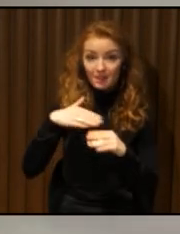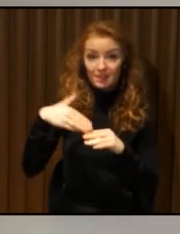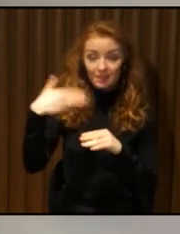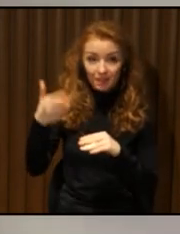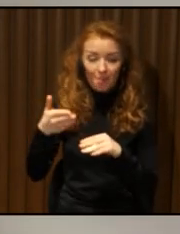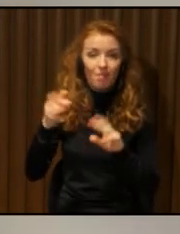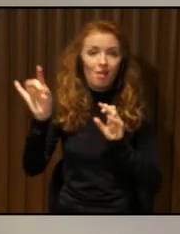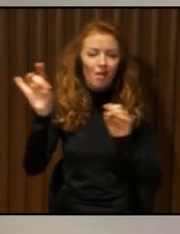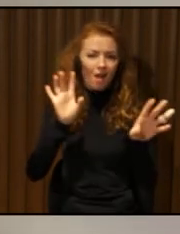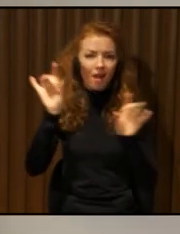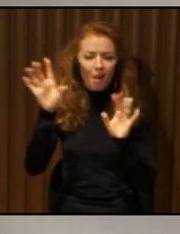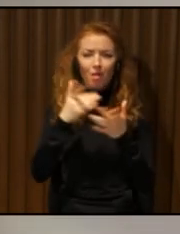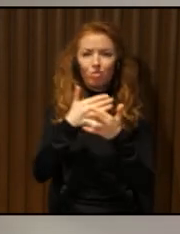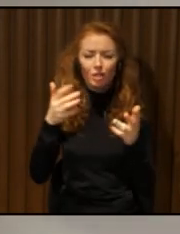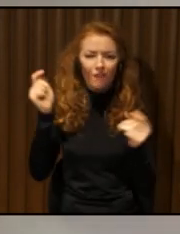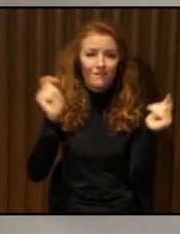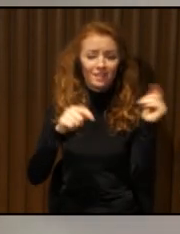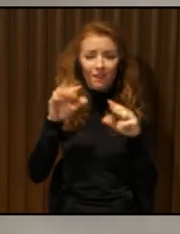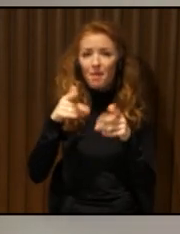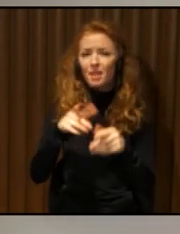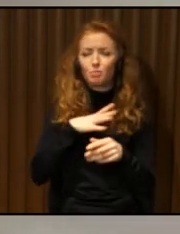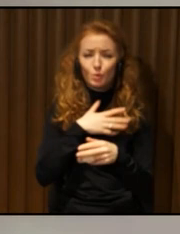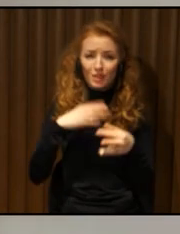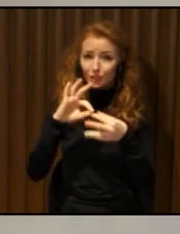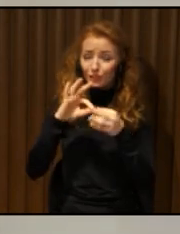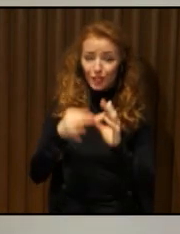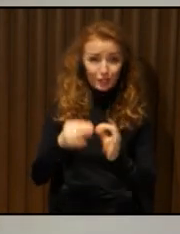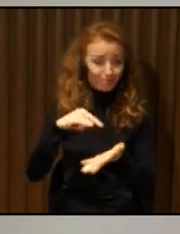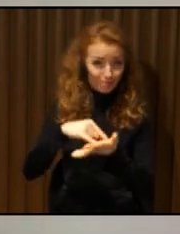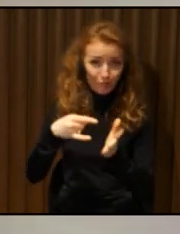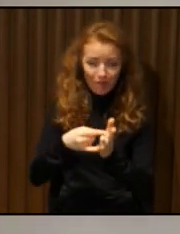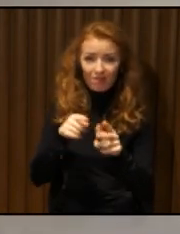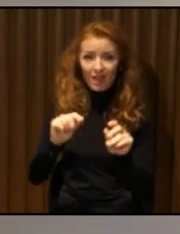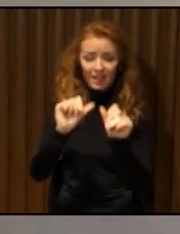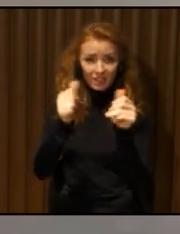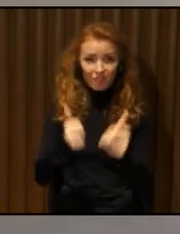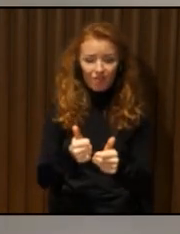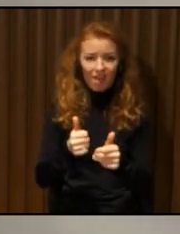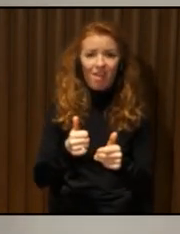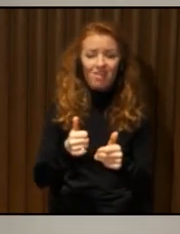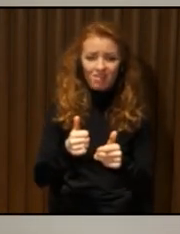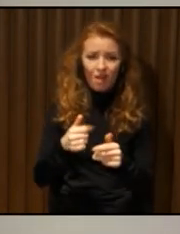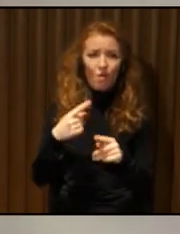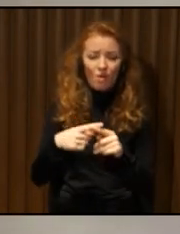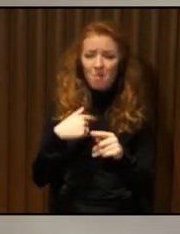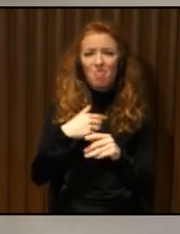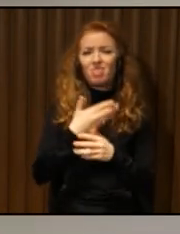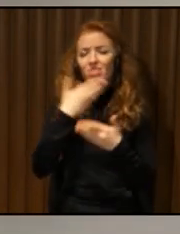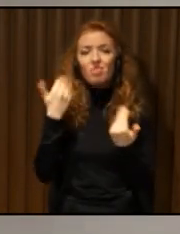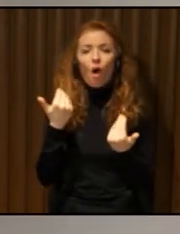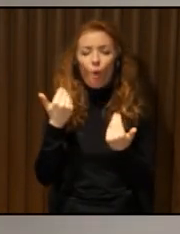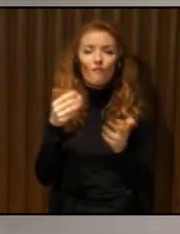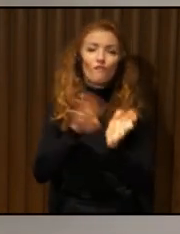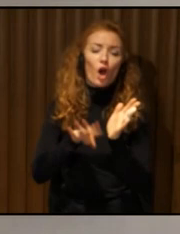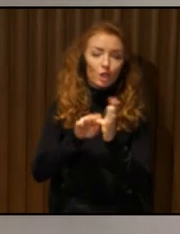make. And I will show you in a, it's not a classic presentation. It's more of a video presentation.